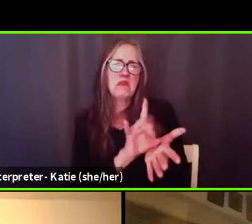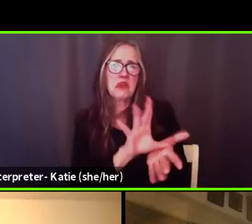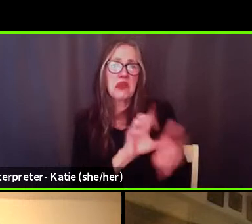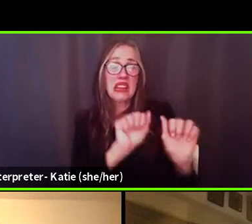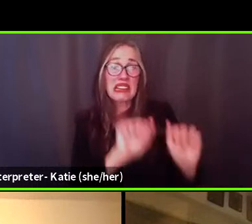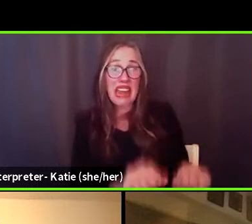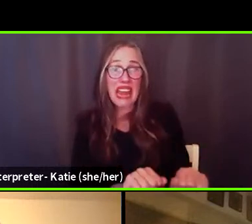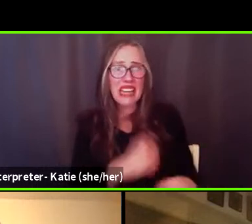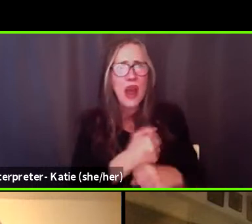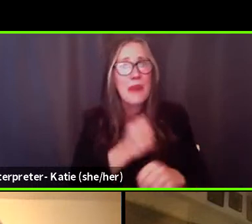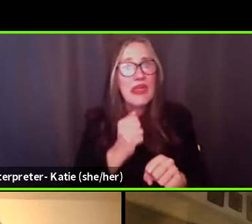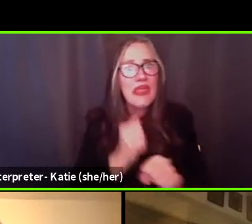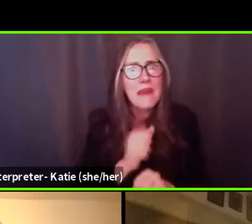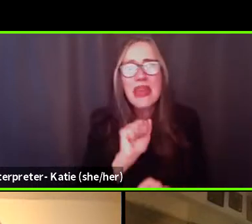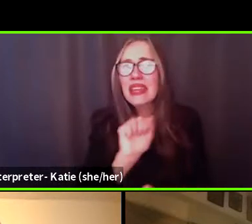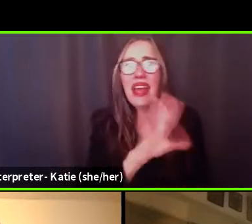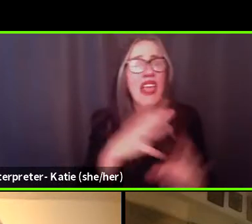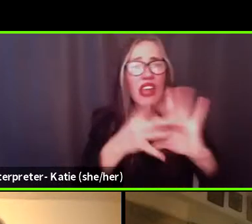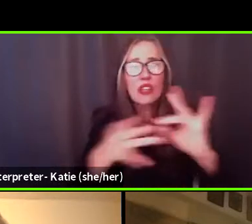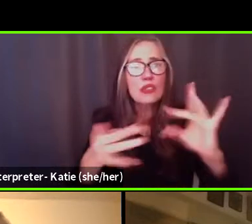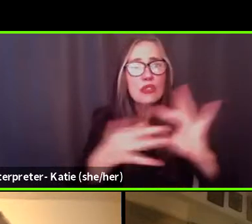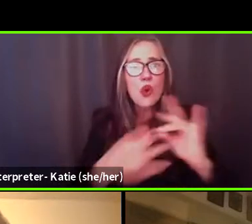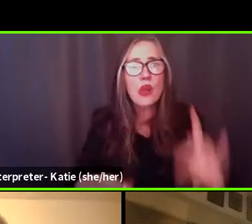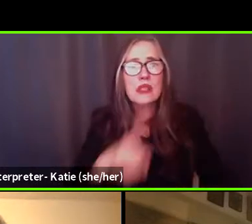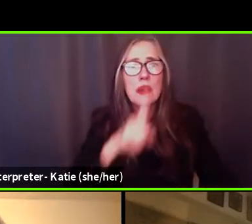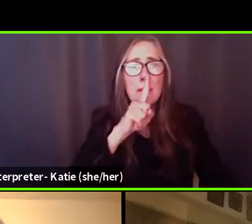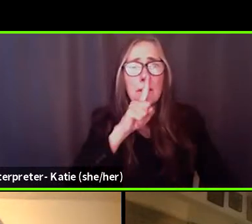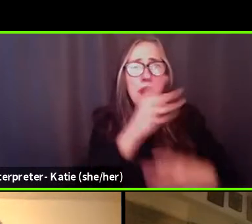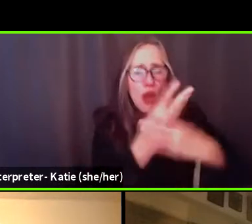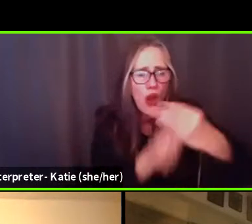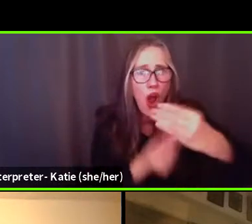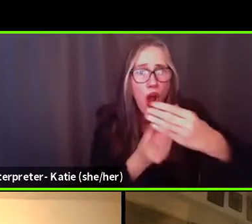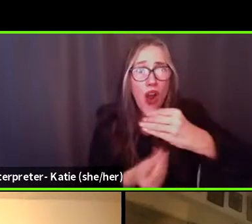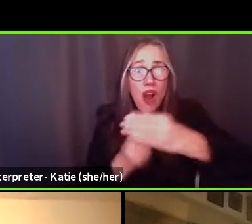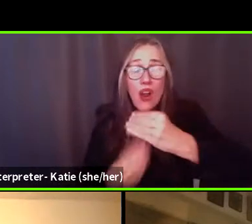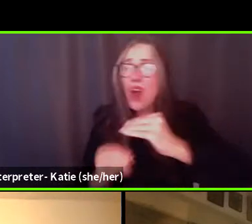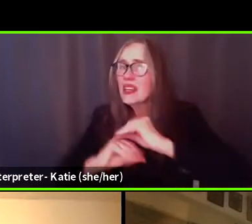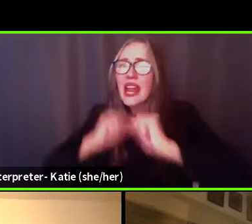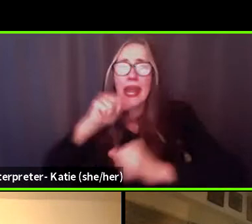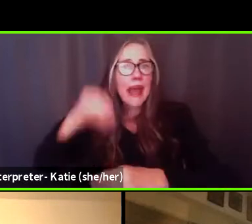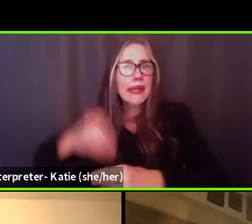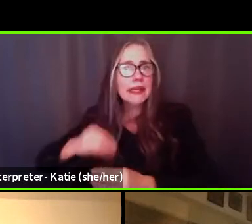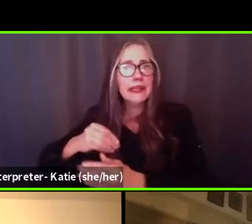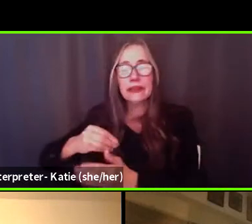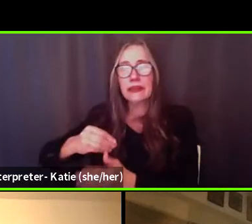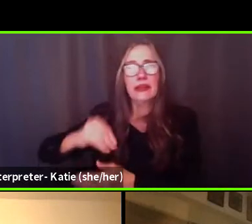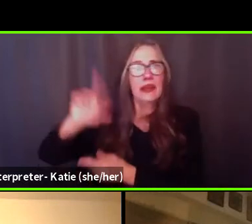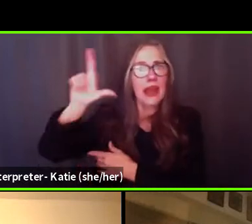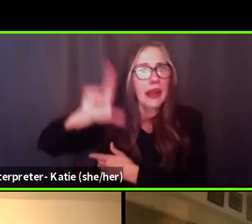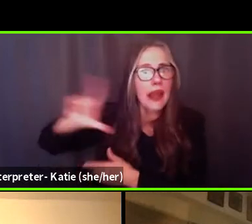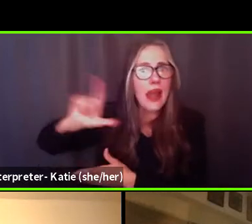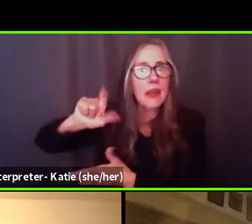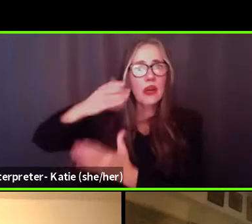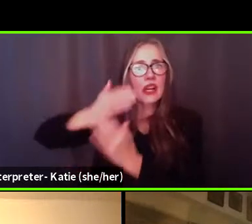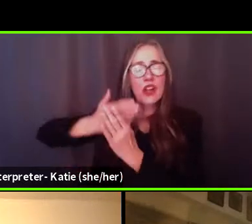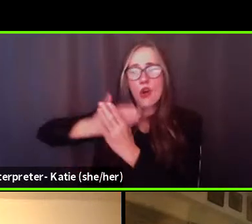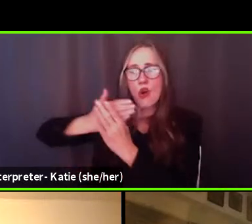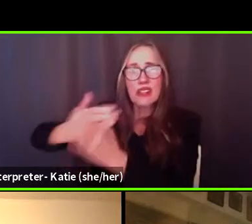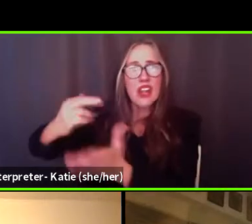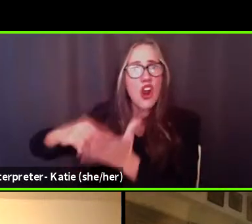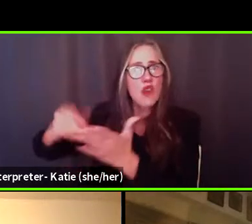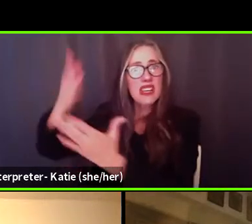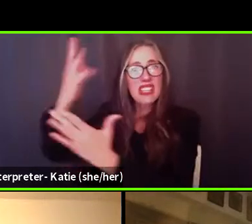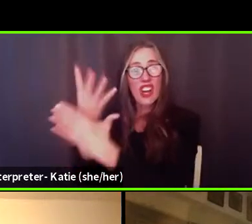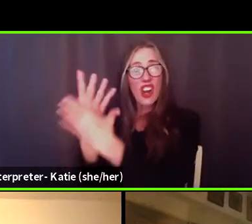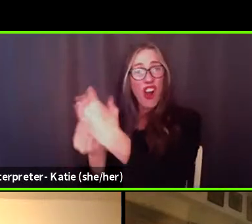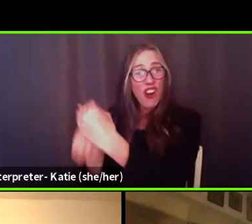silences that make it difficult to do this work and yet it's important to do looking across different states allows us to understand the different and